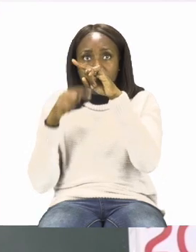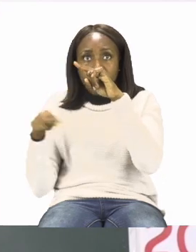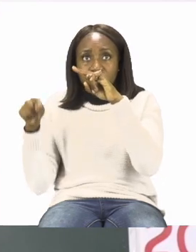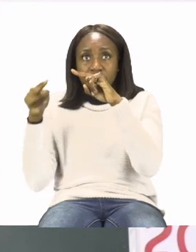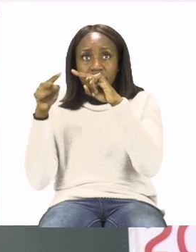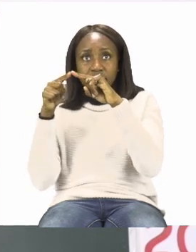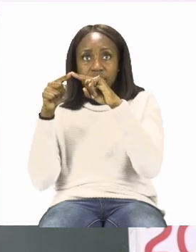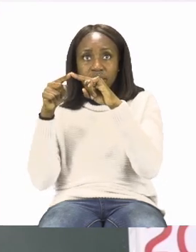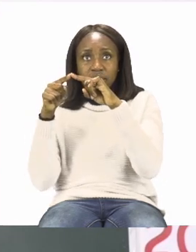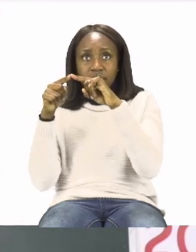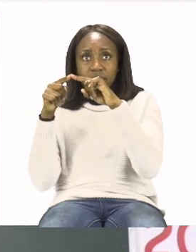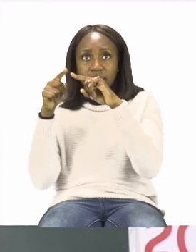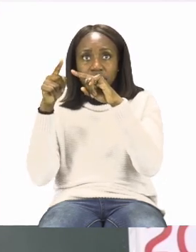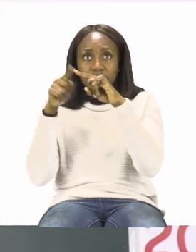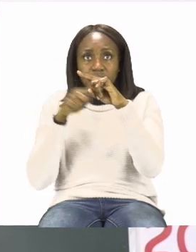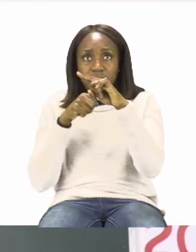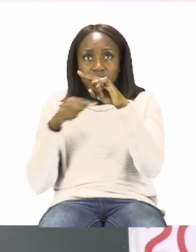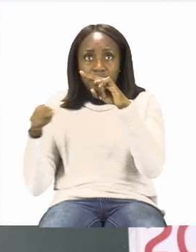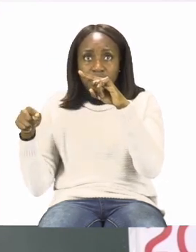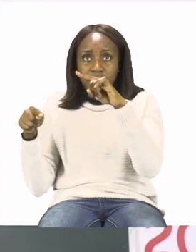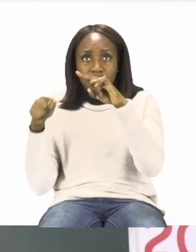Triangle, circle.